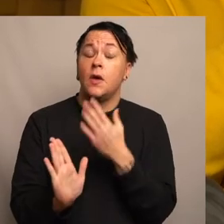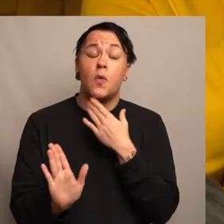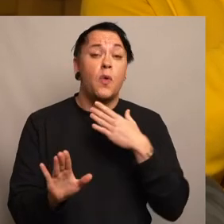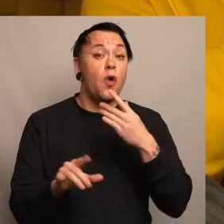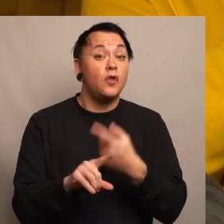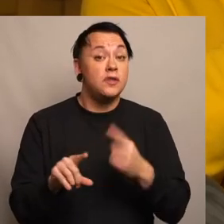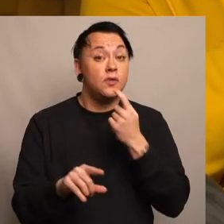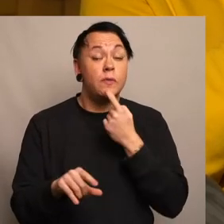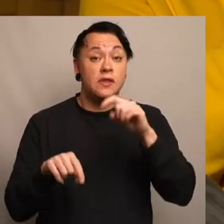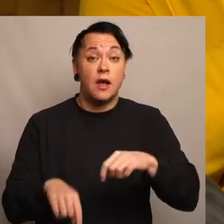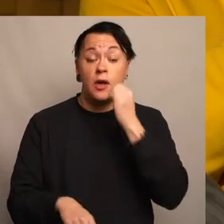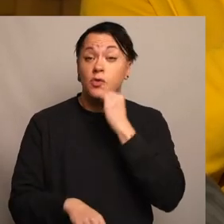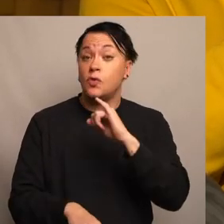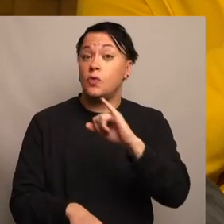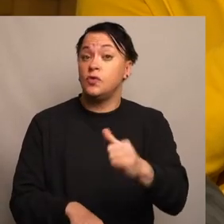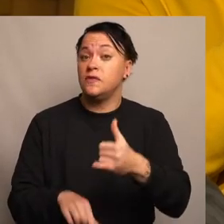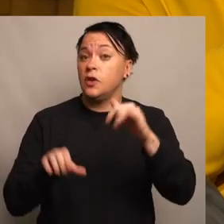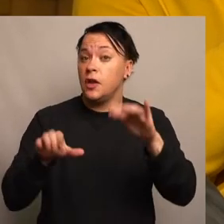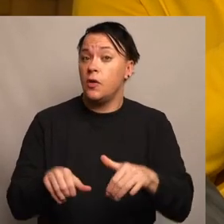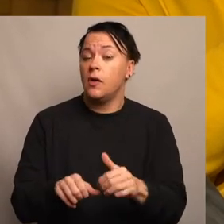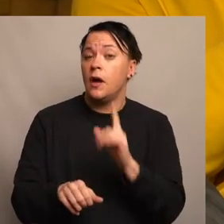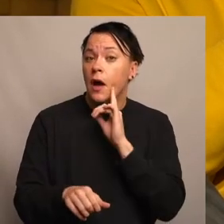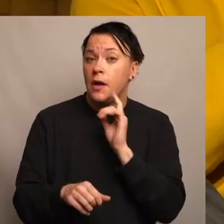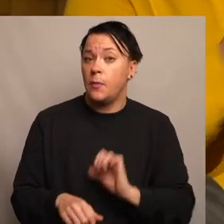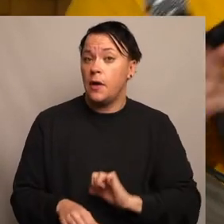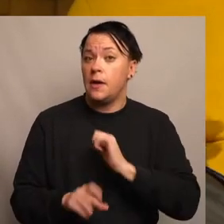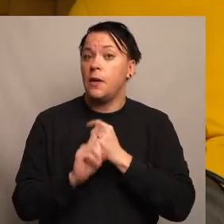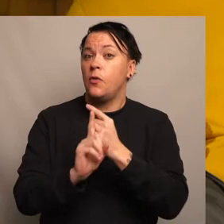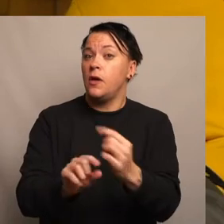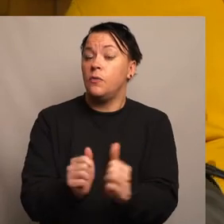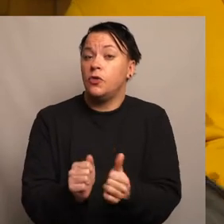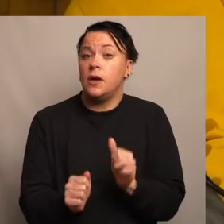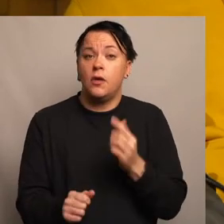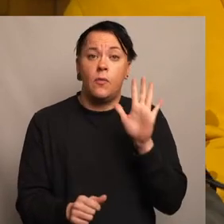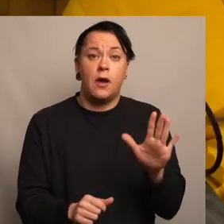because still they feel unsafe. The safety is a big question mark.